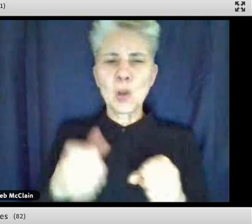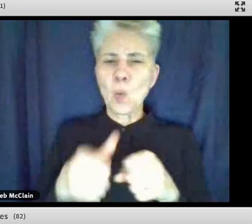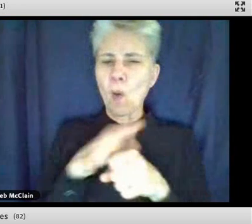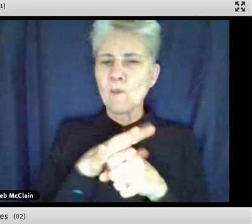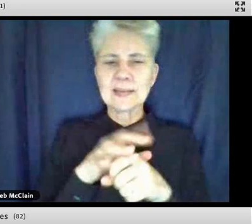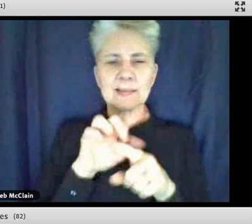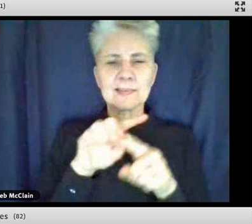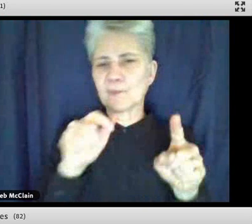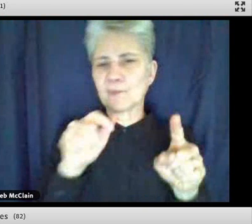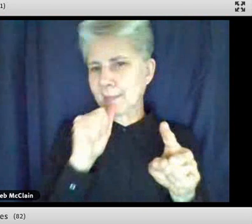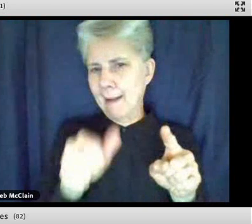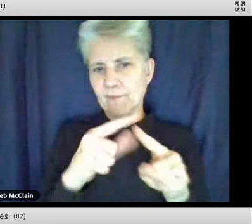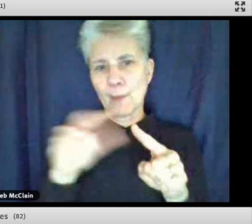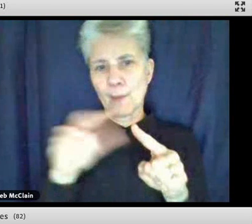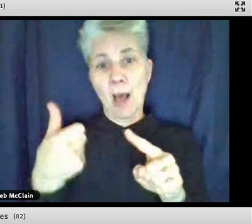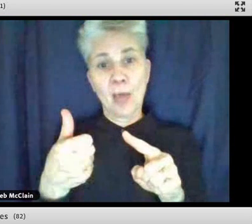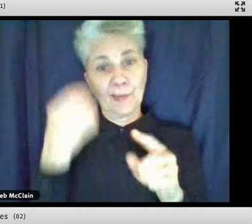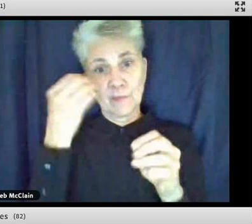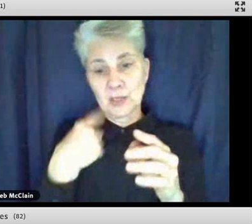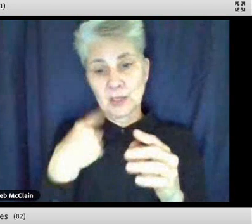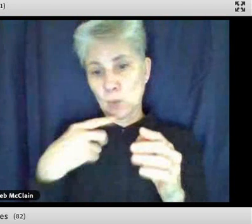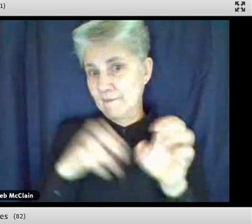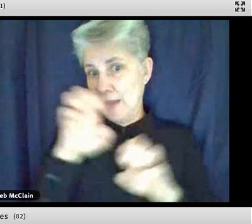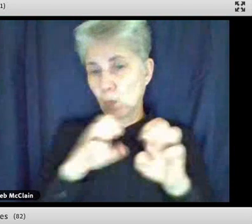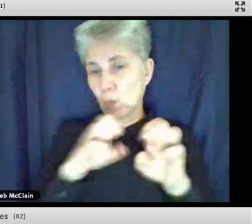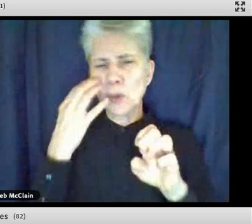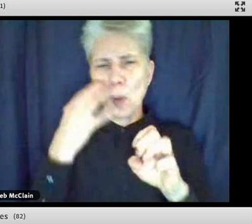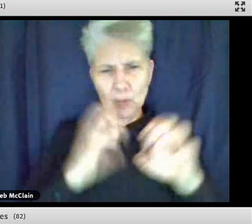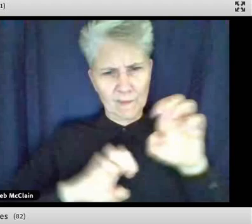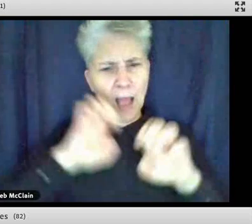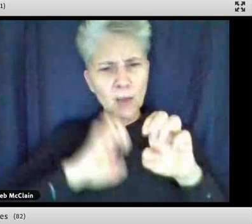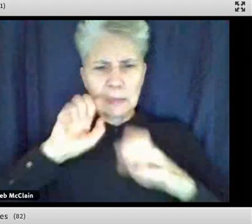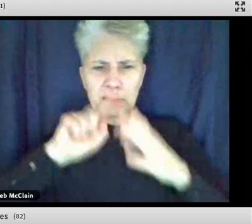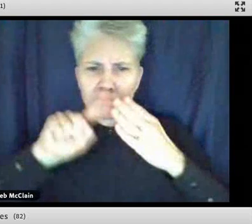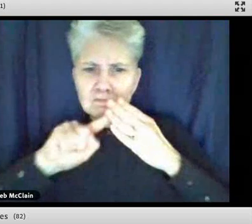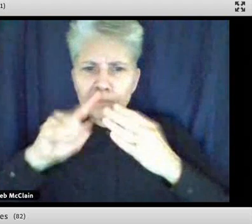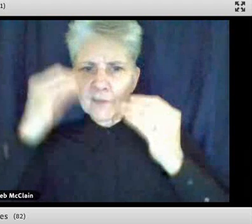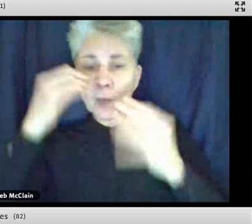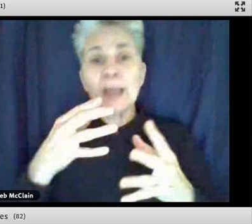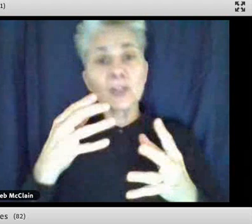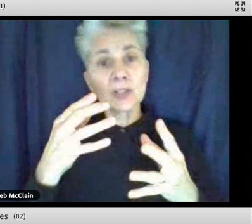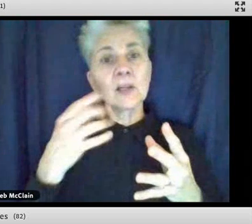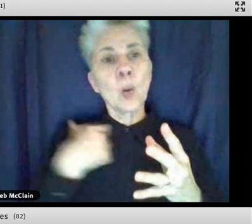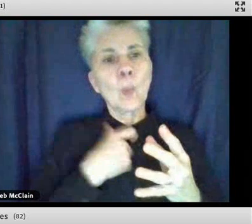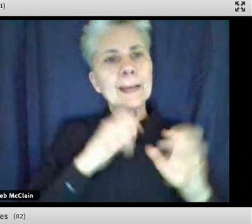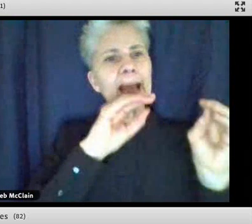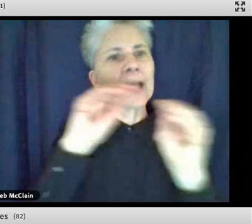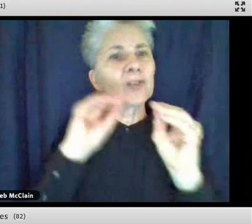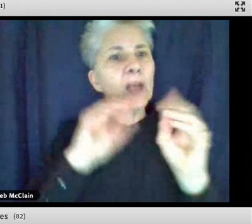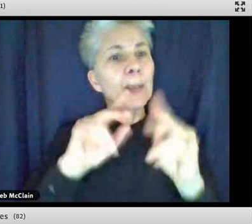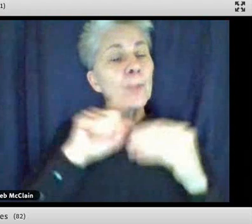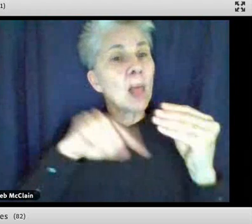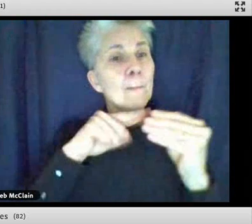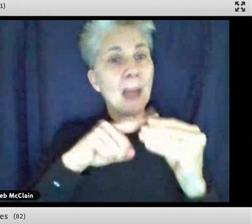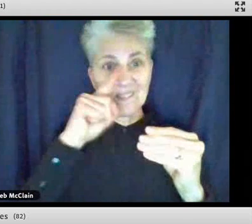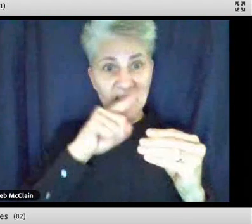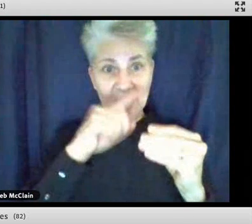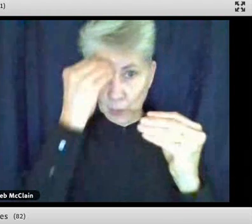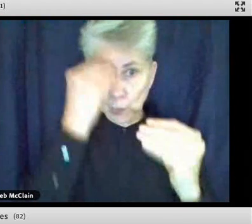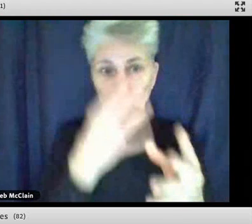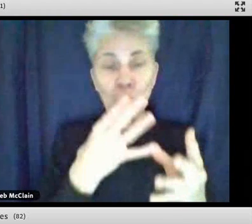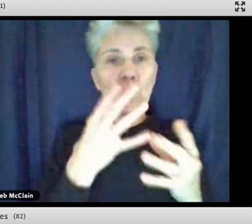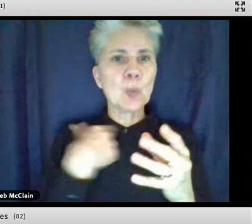we've evaluated and looked at. So we know how to evaluate information. We can educate people on fake news. We can